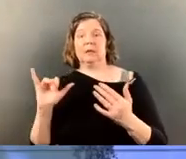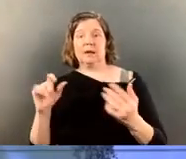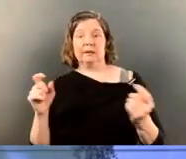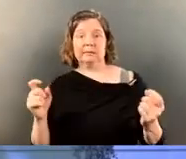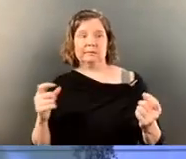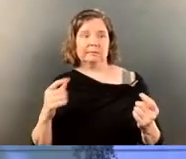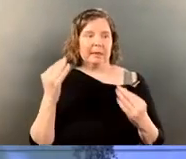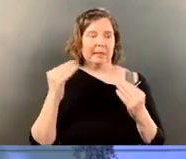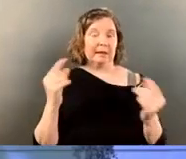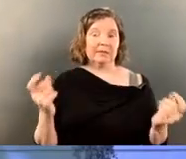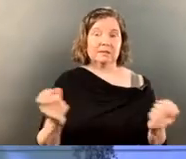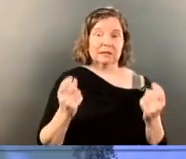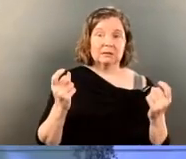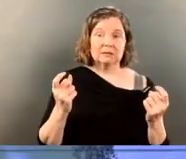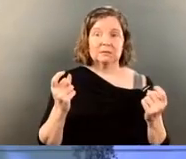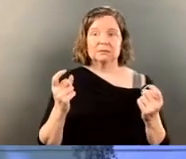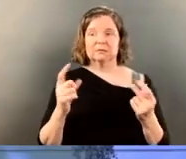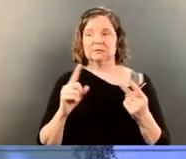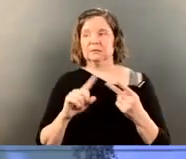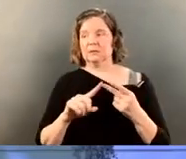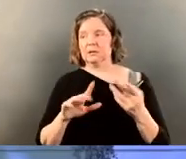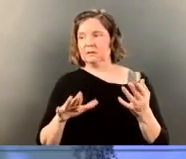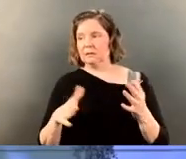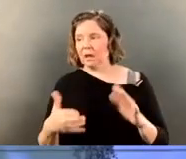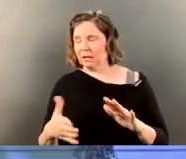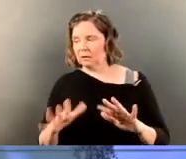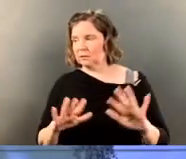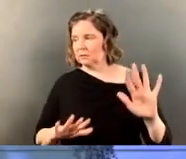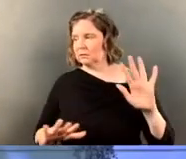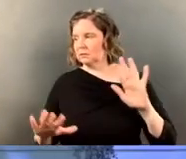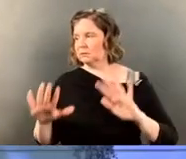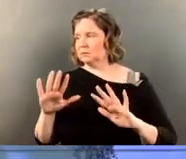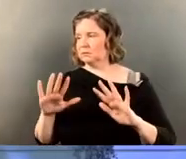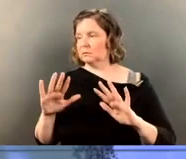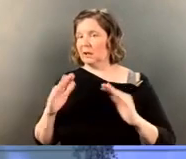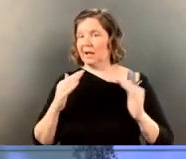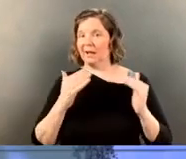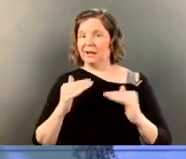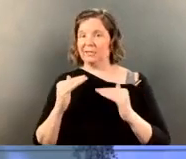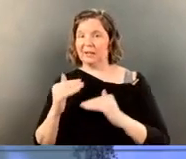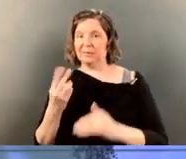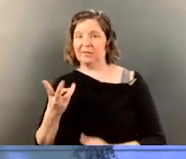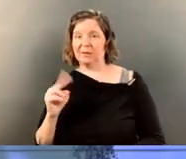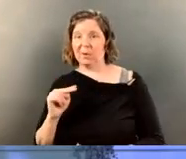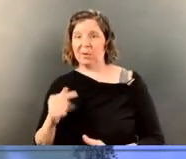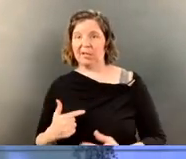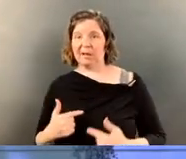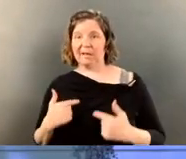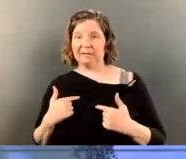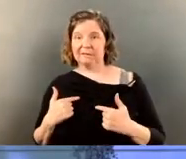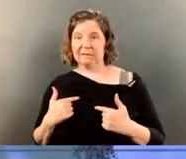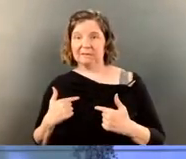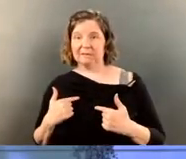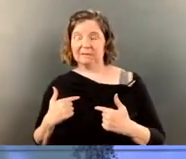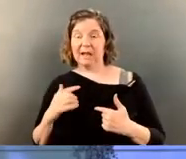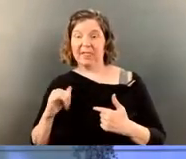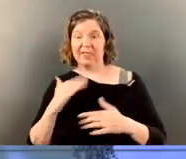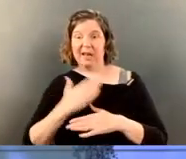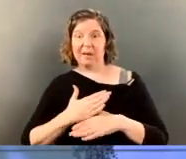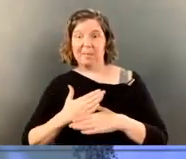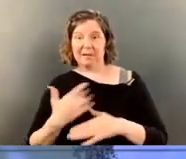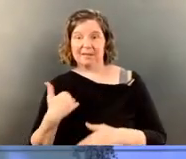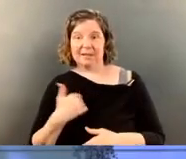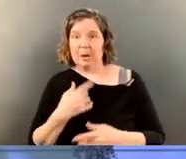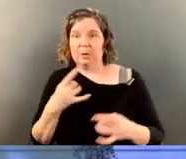sin and death and the limit of our own life. And that bothers us, and we